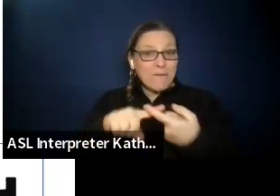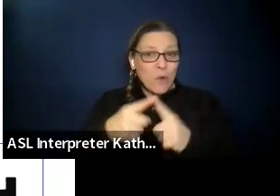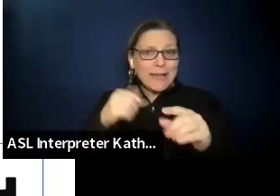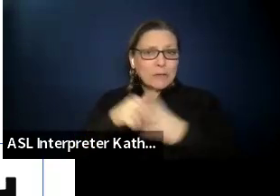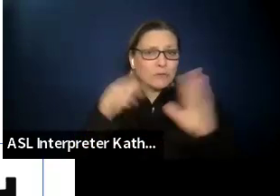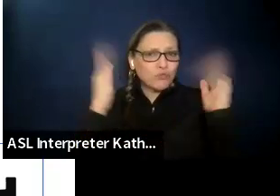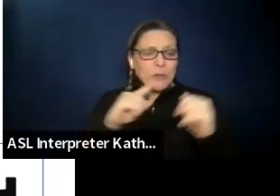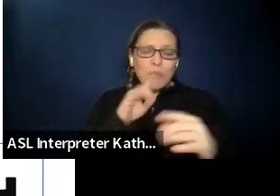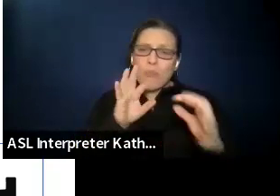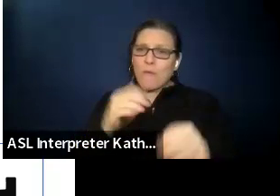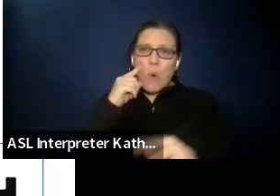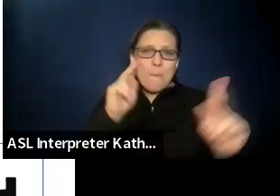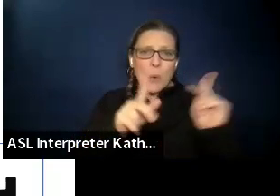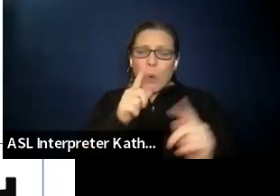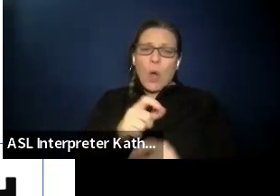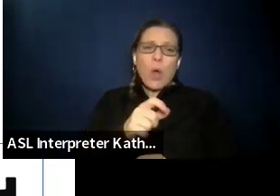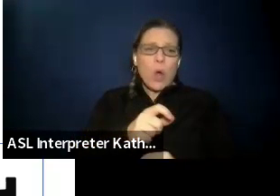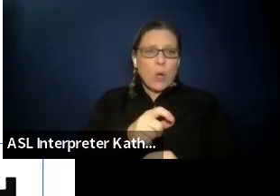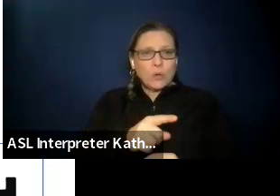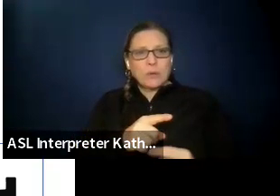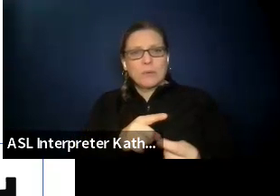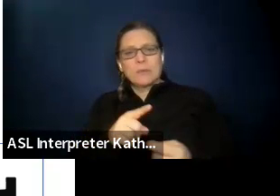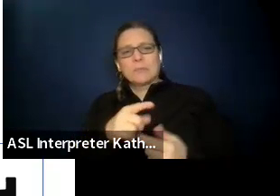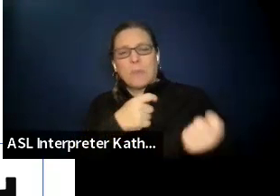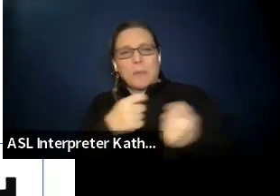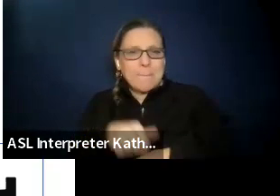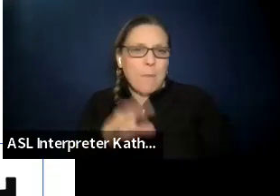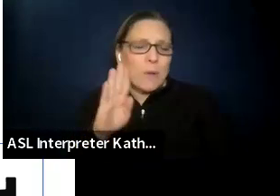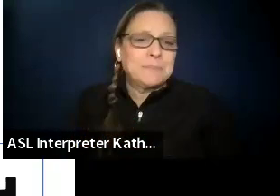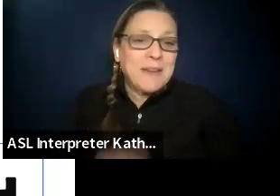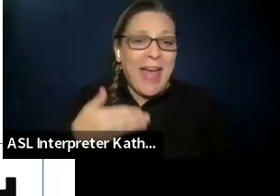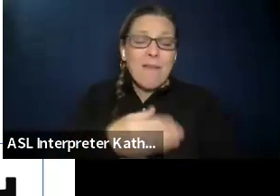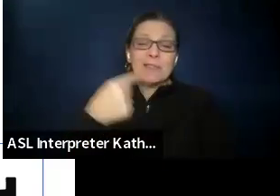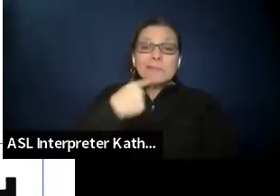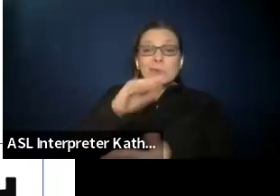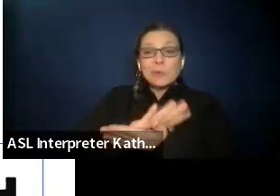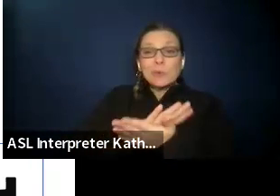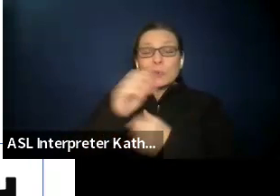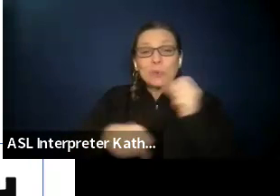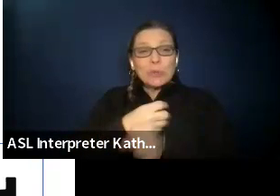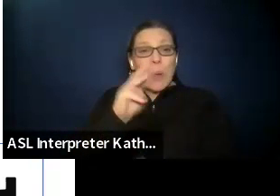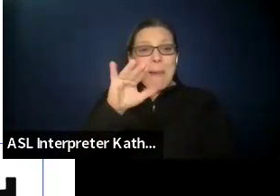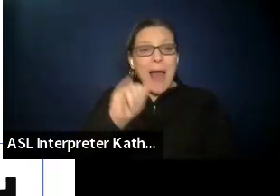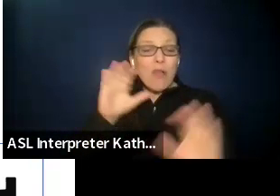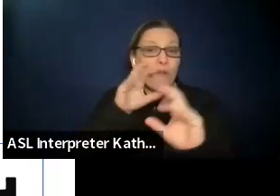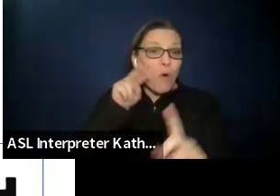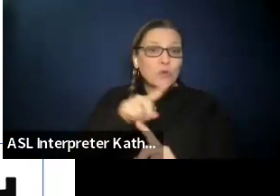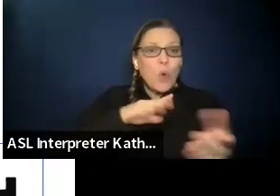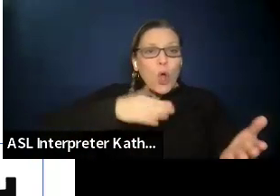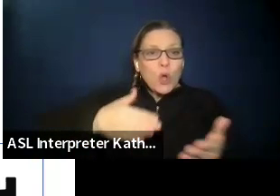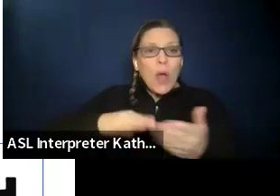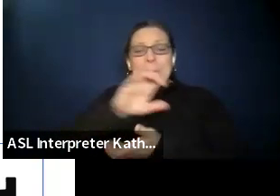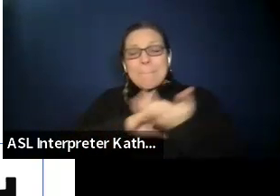into trouble is perfect for people who loved Witches of Brooklyn. After a disappointing school year, Maya is looking forward to cooking and